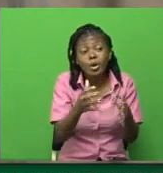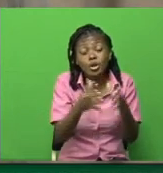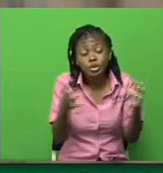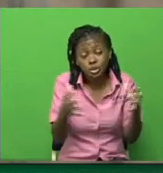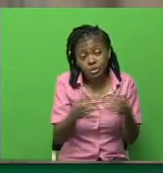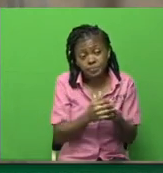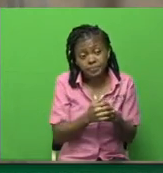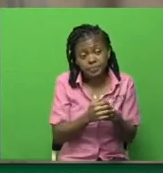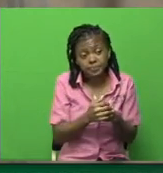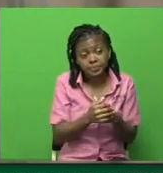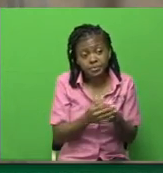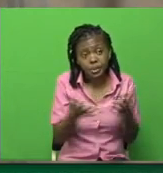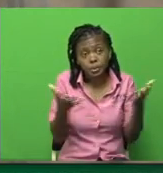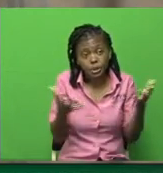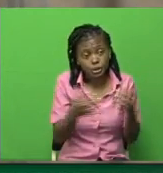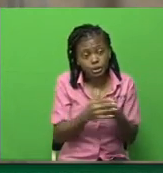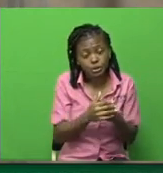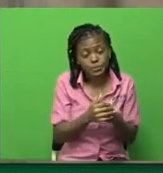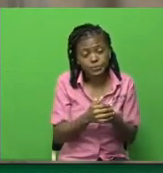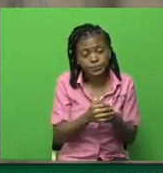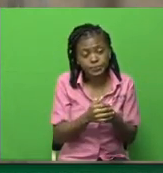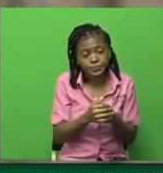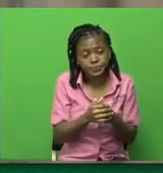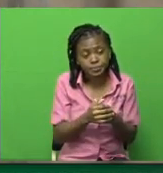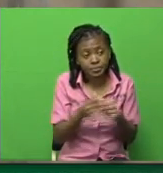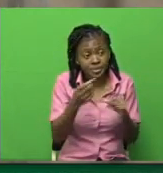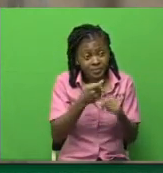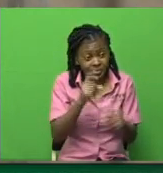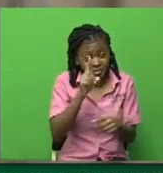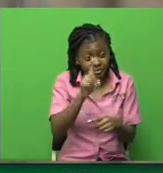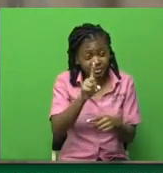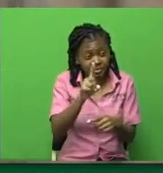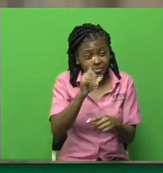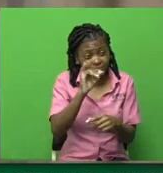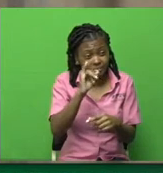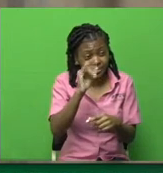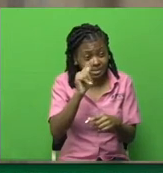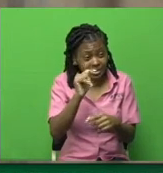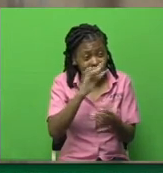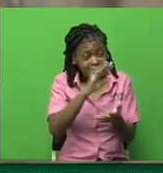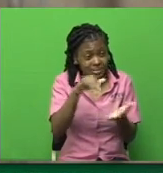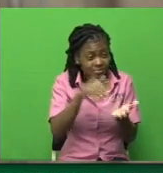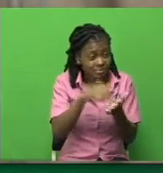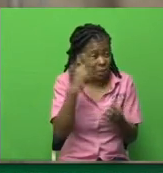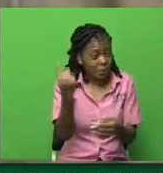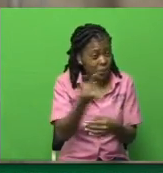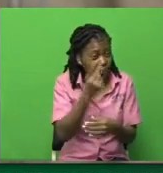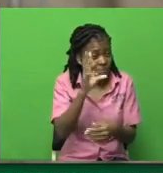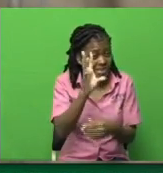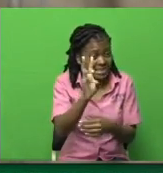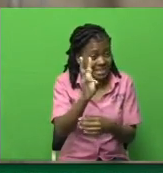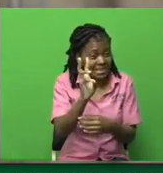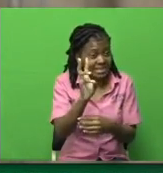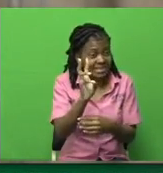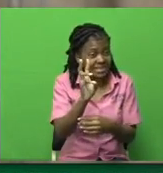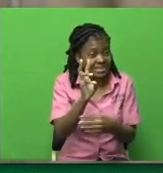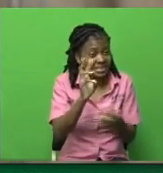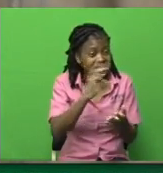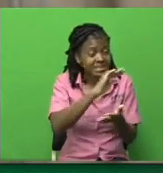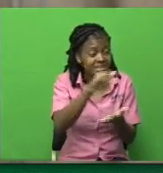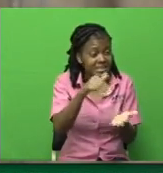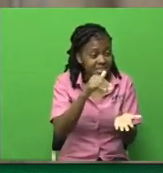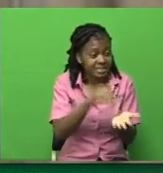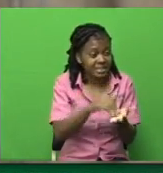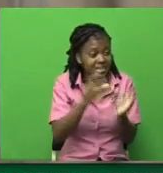I am told that out of the 100 ICT centers only six of those centers are accessible